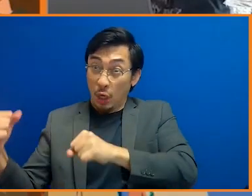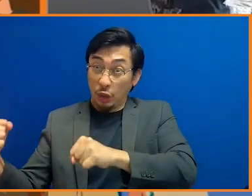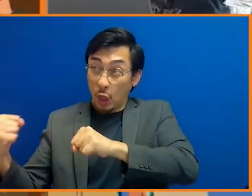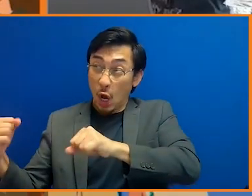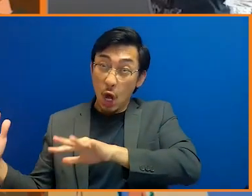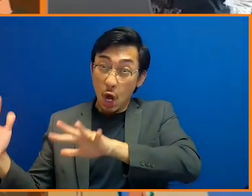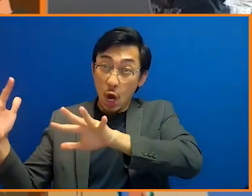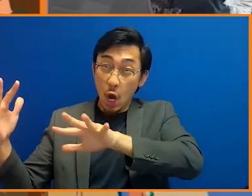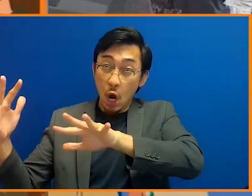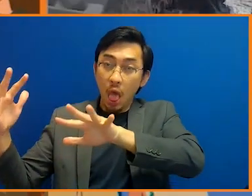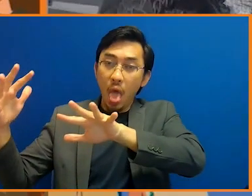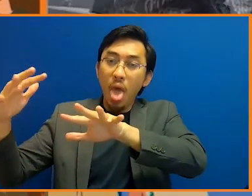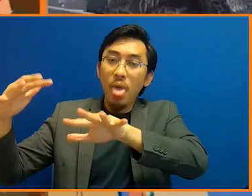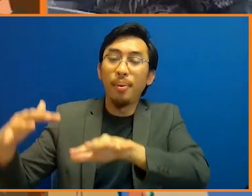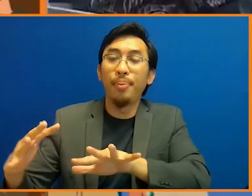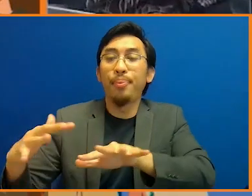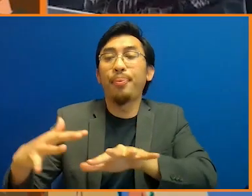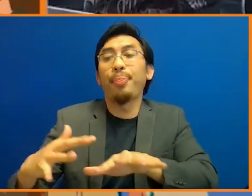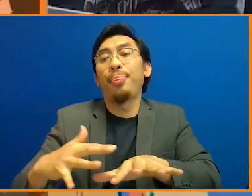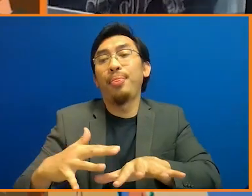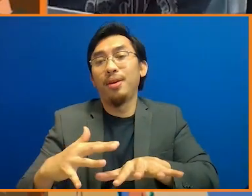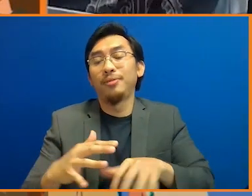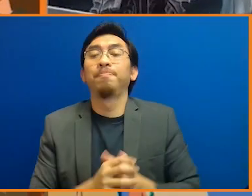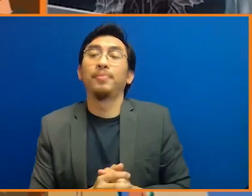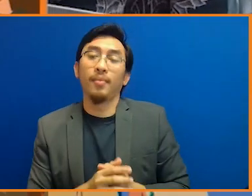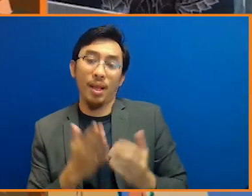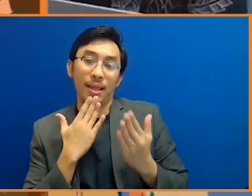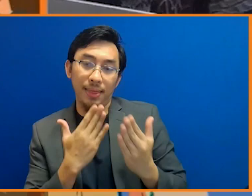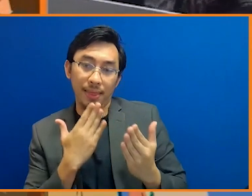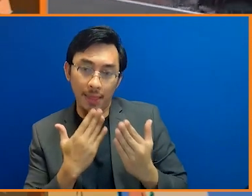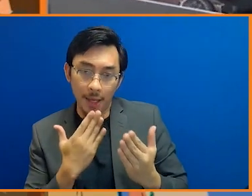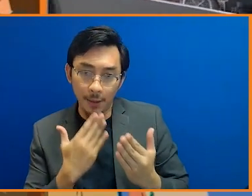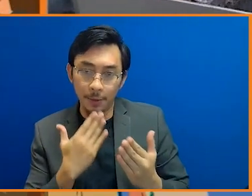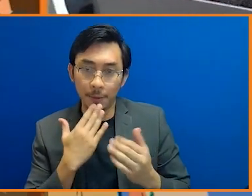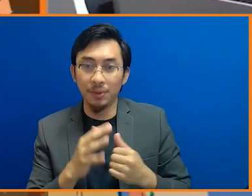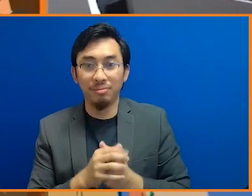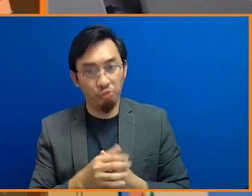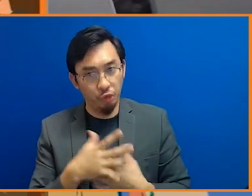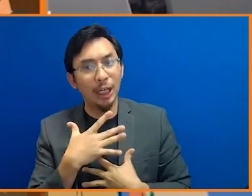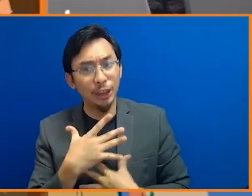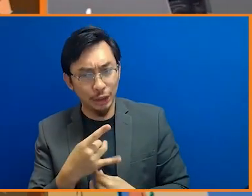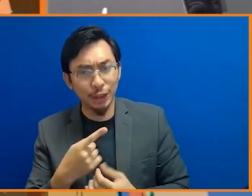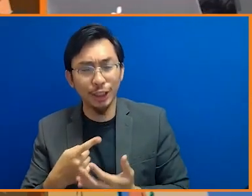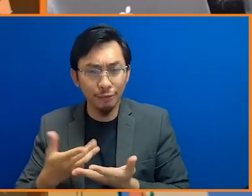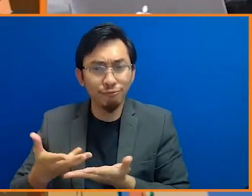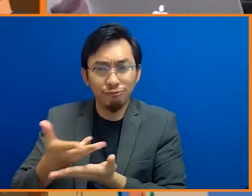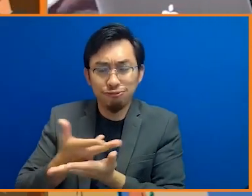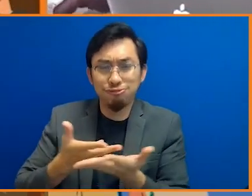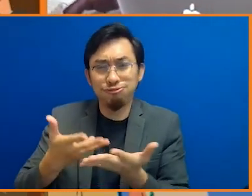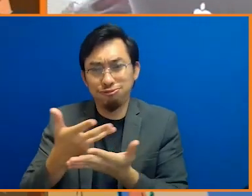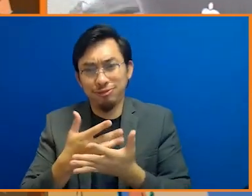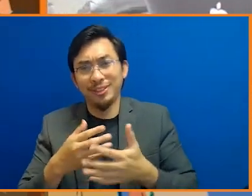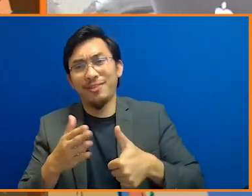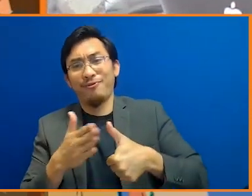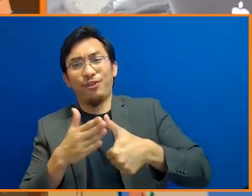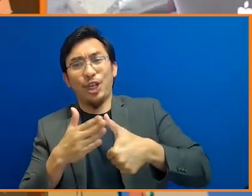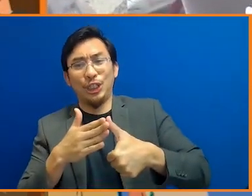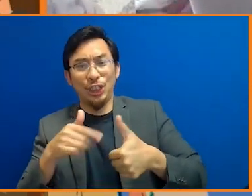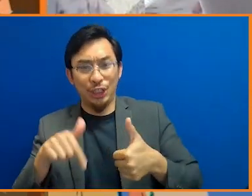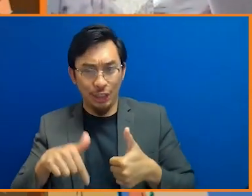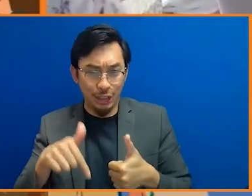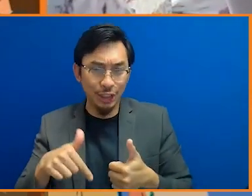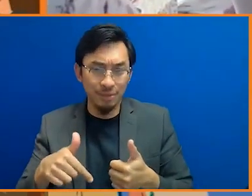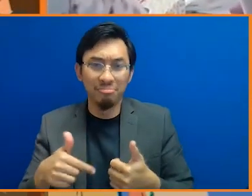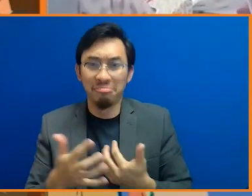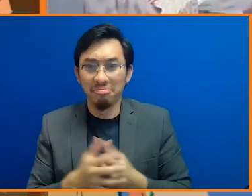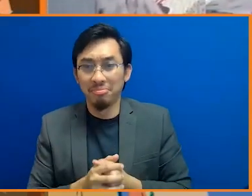of tsunami waves. Thank you very much, Prof. Syamsidik's very interesting talks for the session one. I